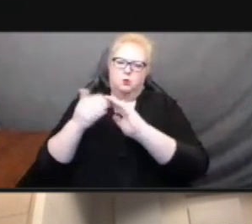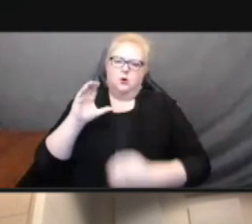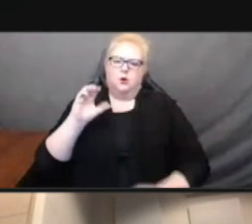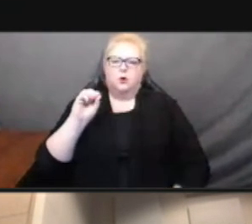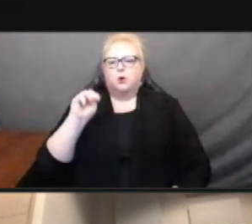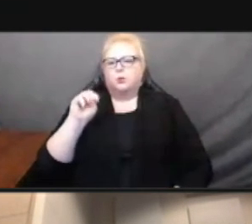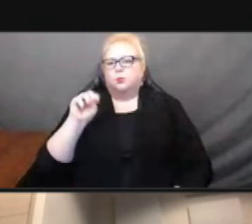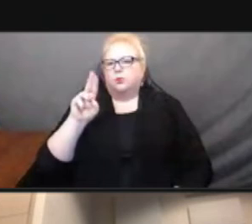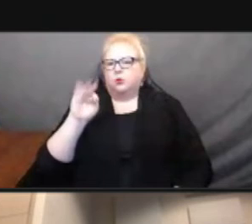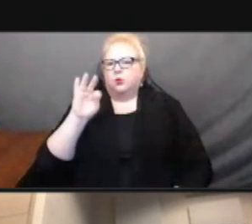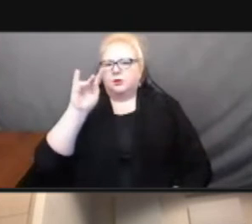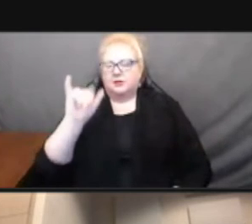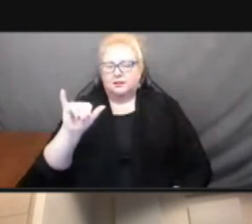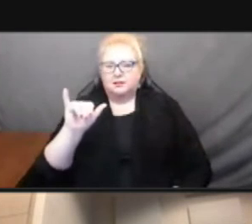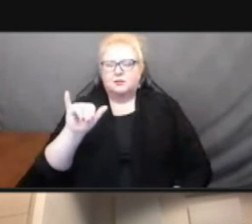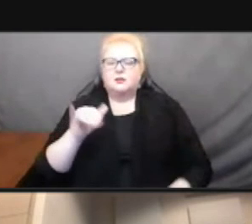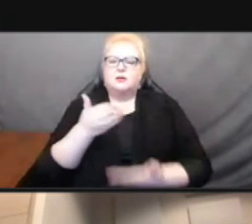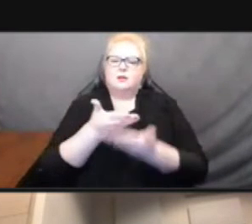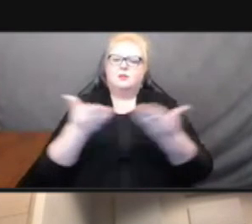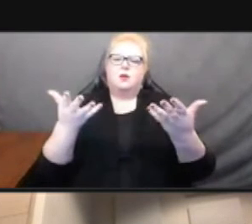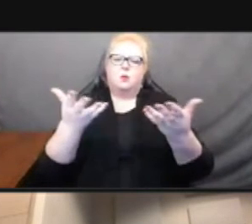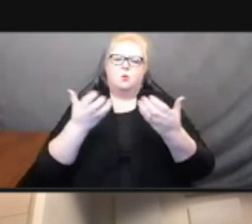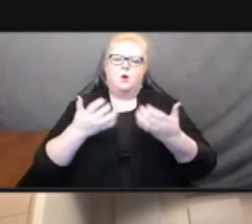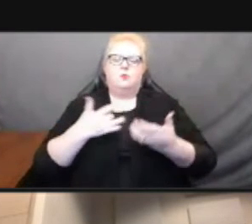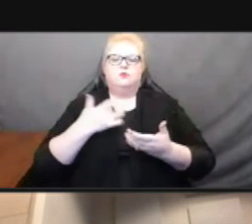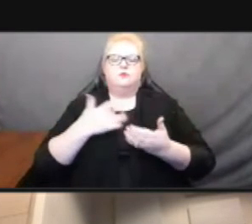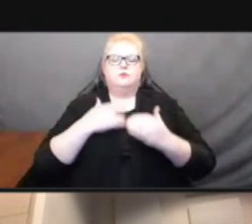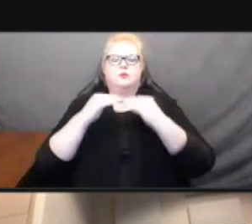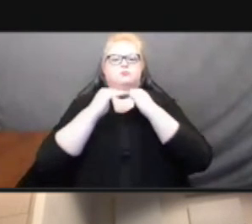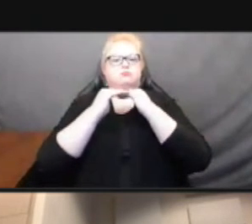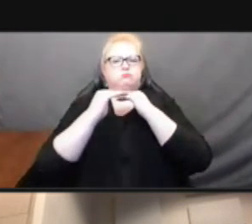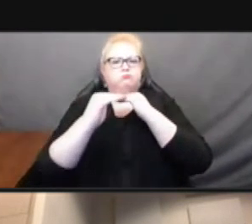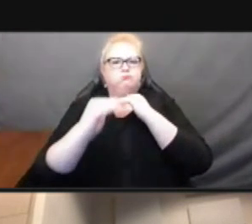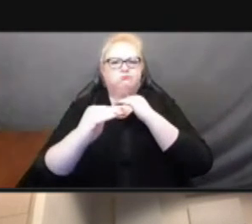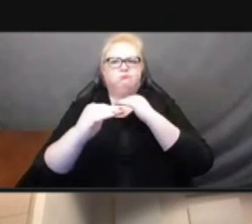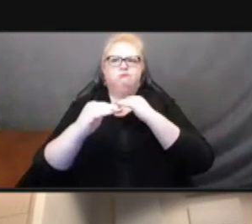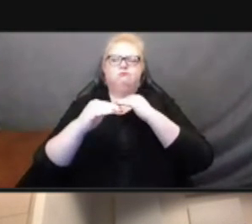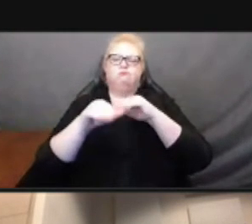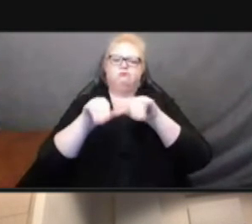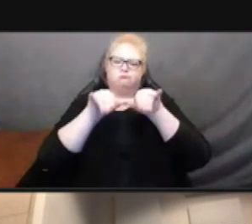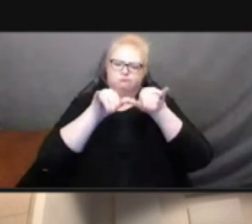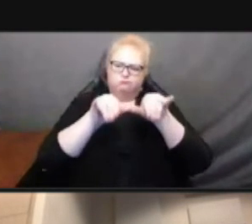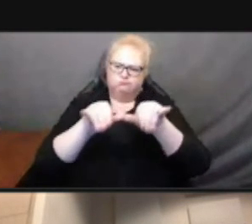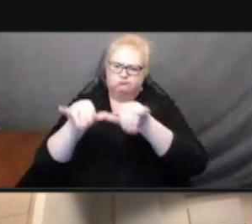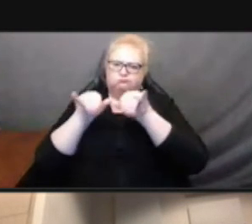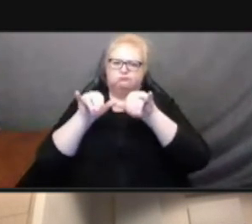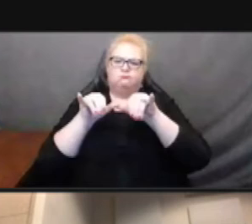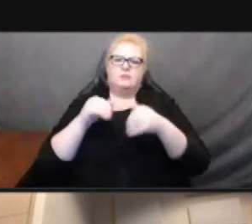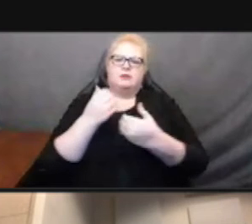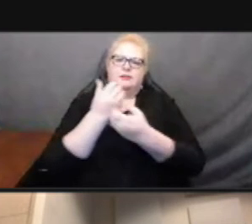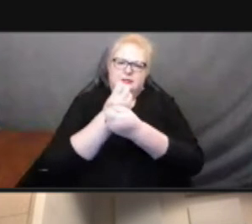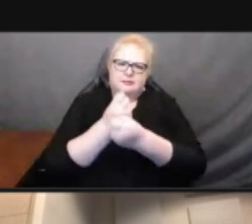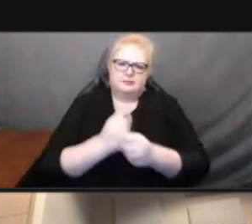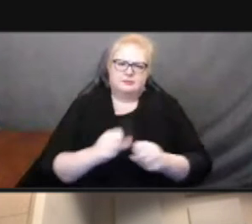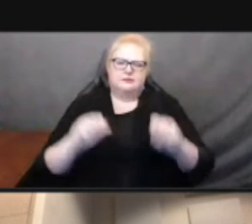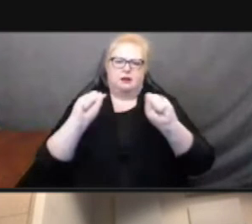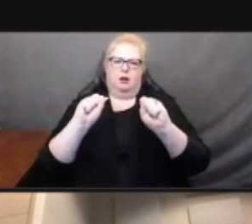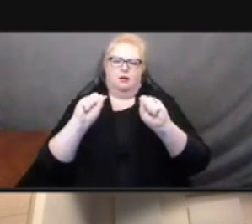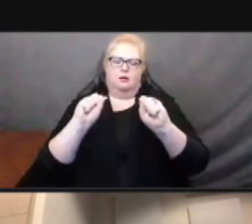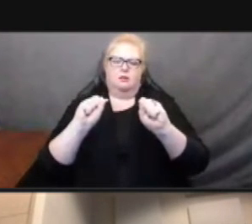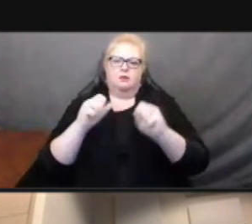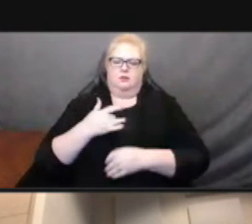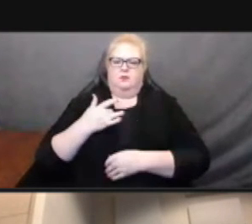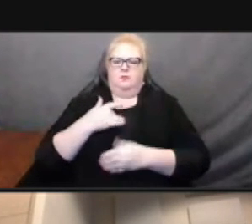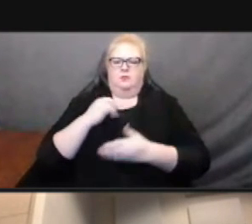stability, want to feel safe, want to feel that their needs